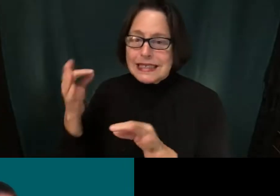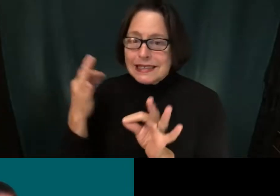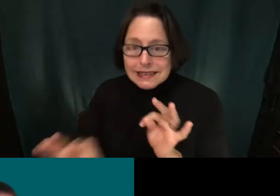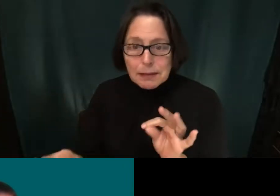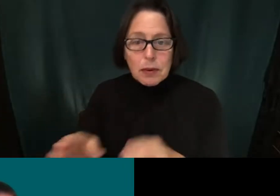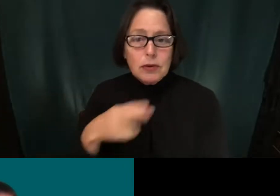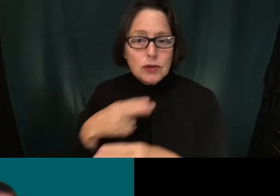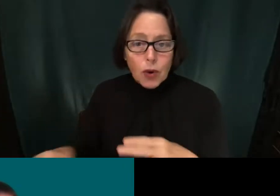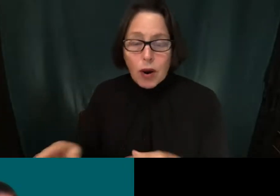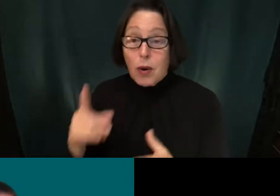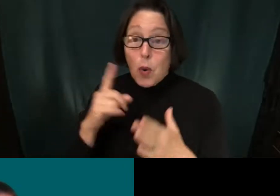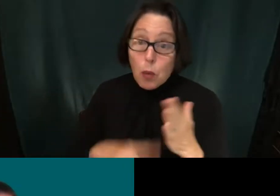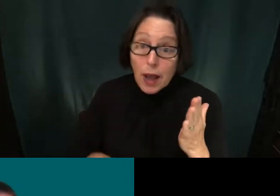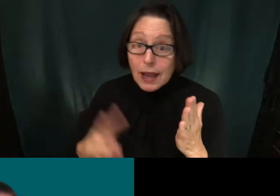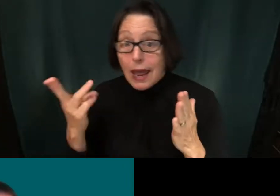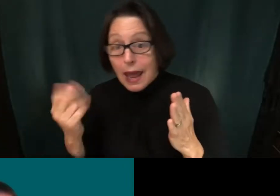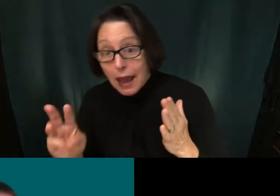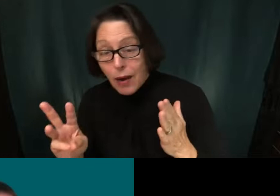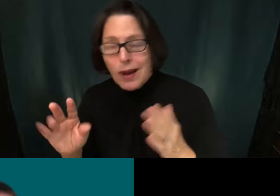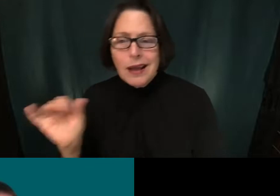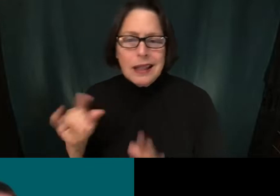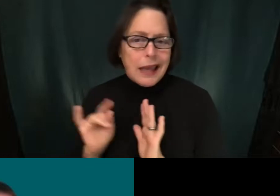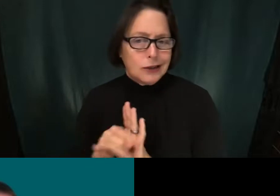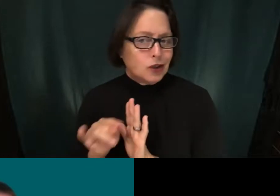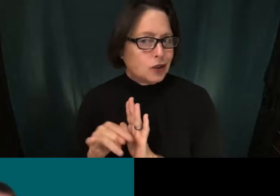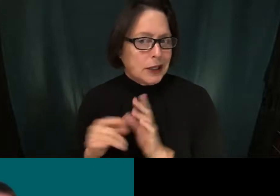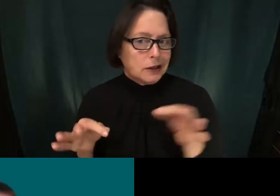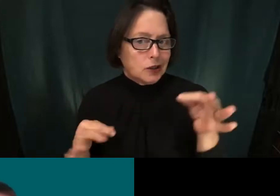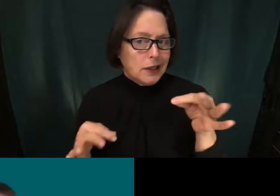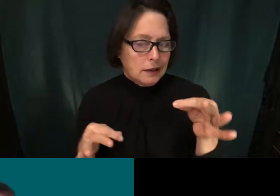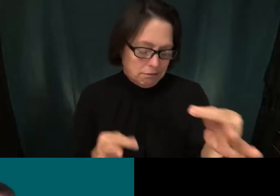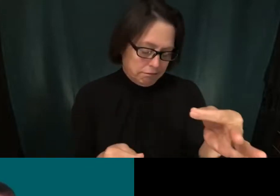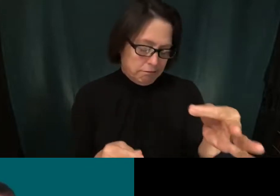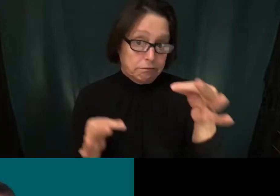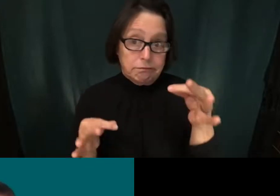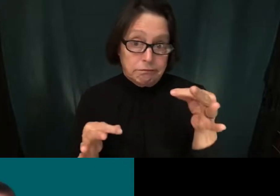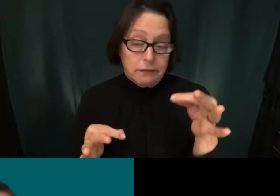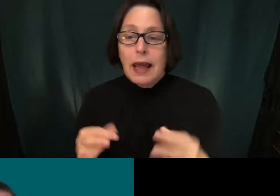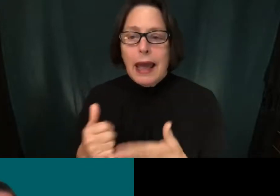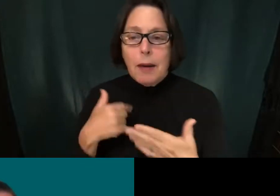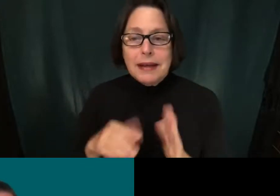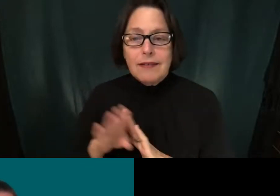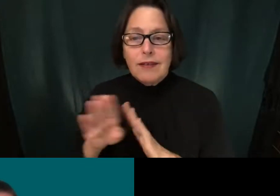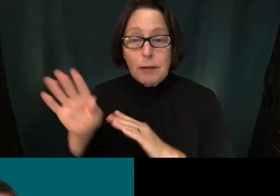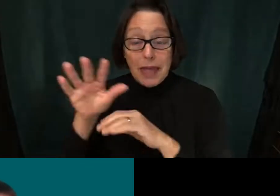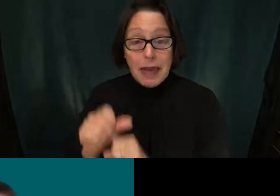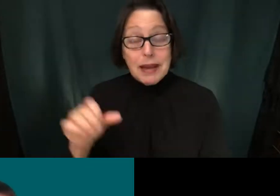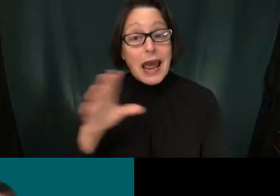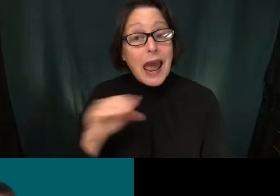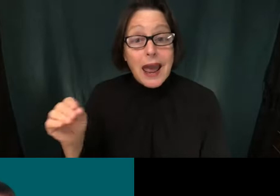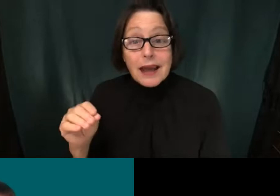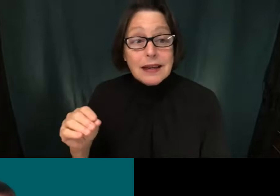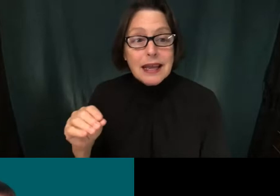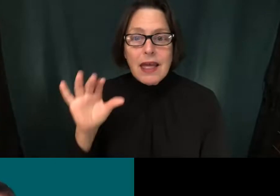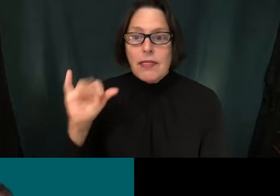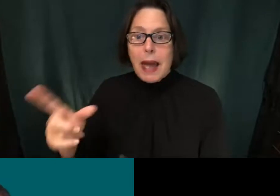how questions, and almost use it as a cheat sheet, just carry it around, because that helps you develop the habit and also takes away in the moment trying to